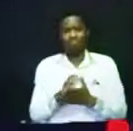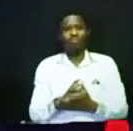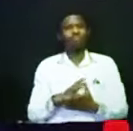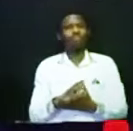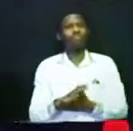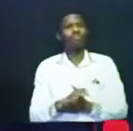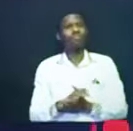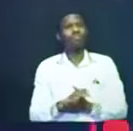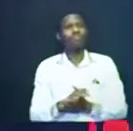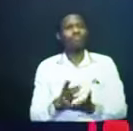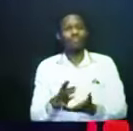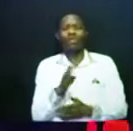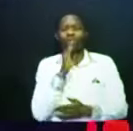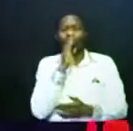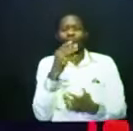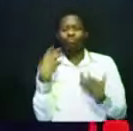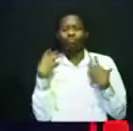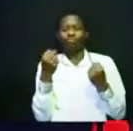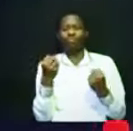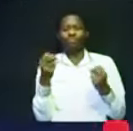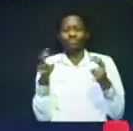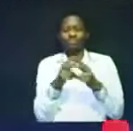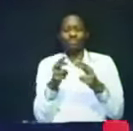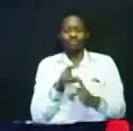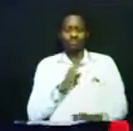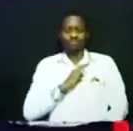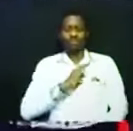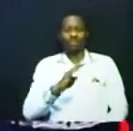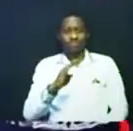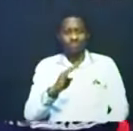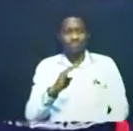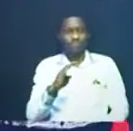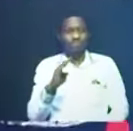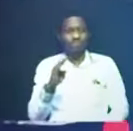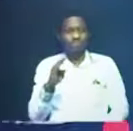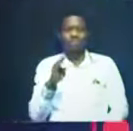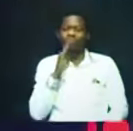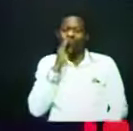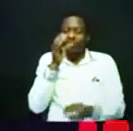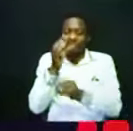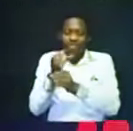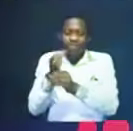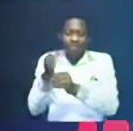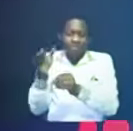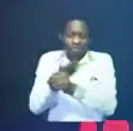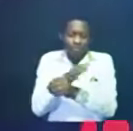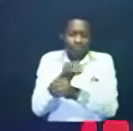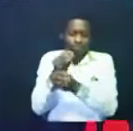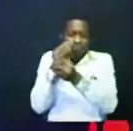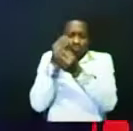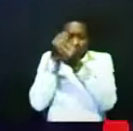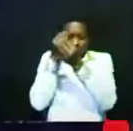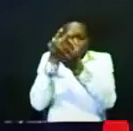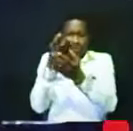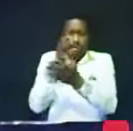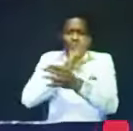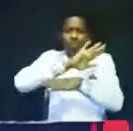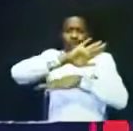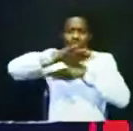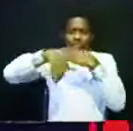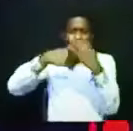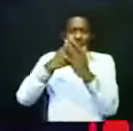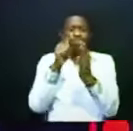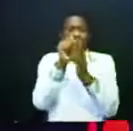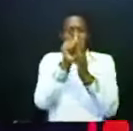Be strong and very courageous. Be careful to obey all the law my servant Moses gave